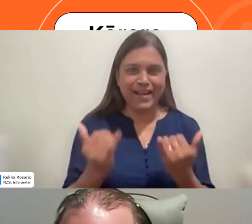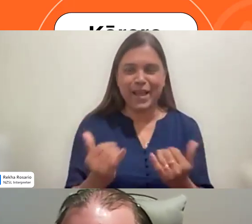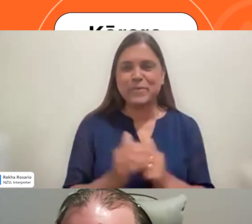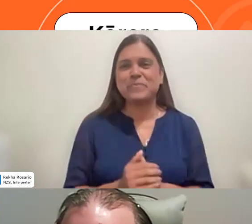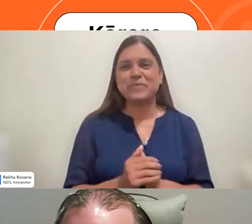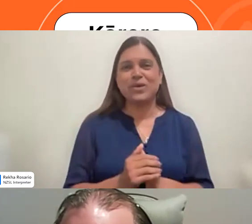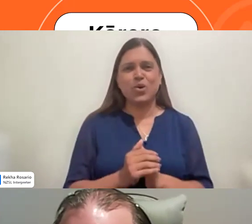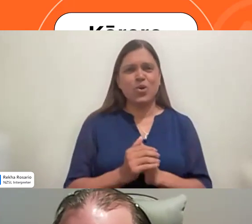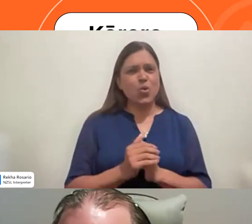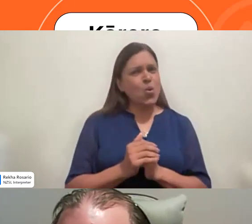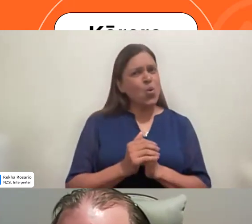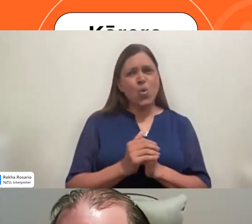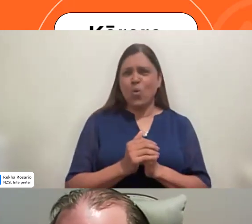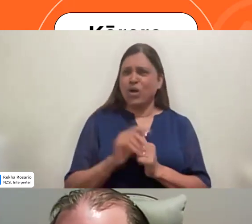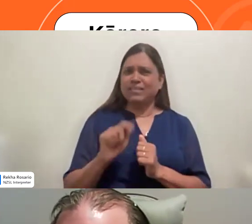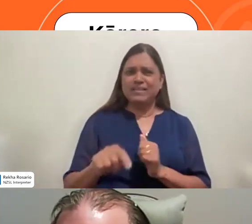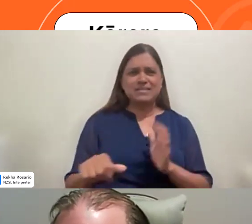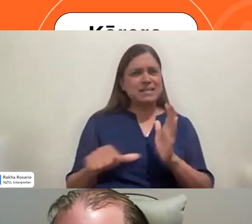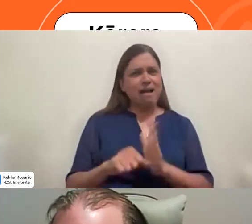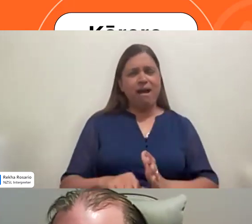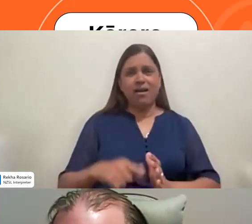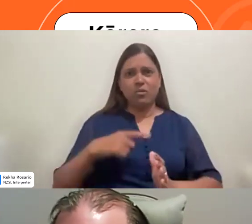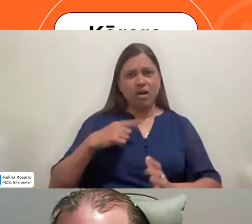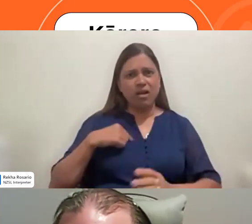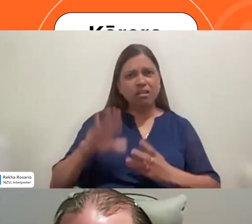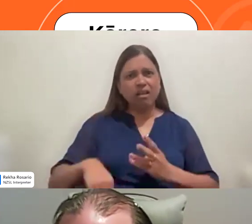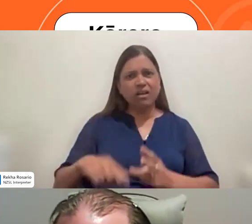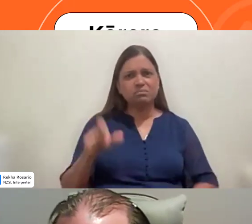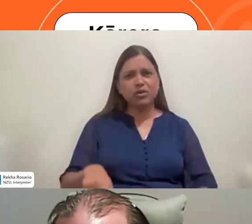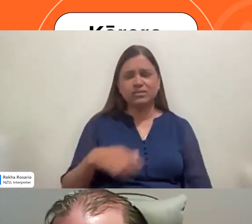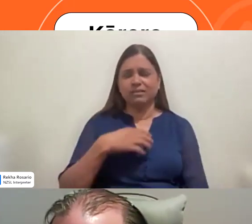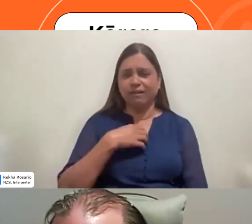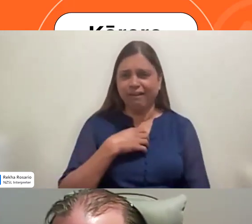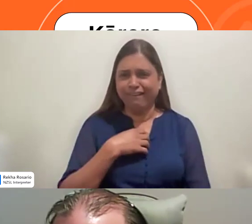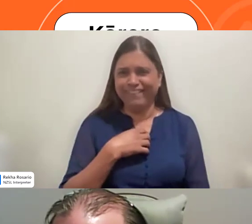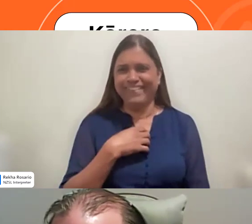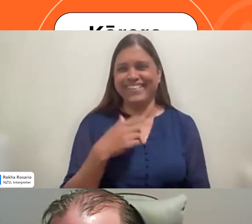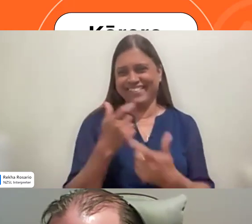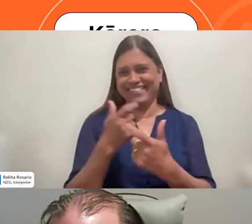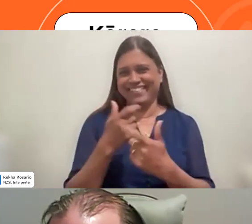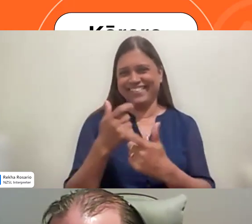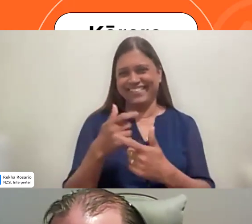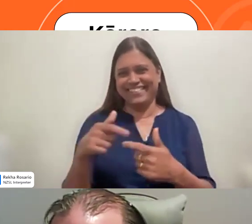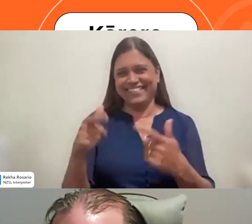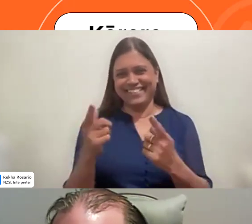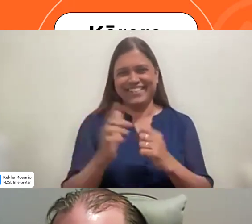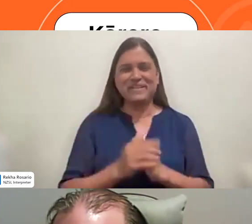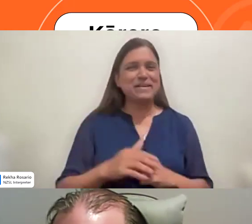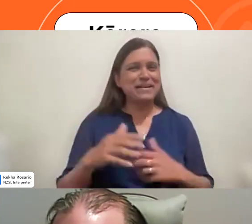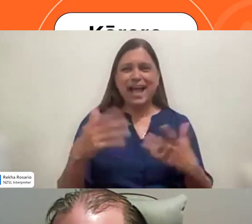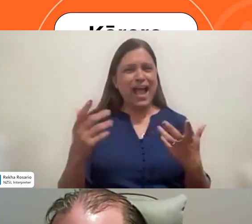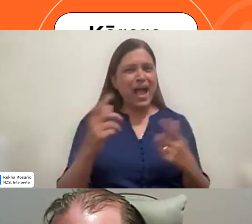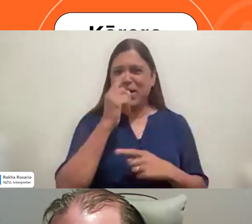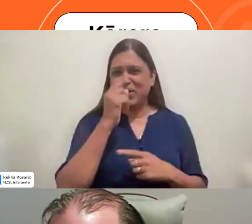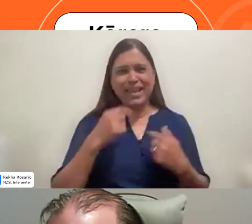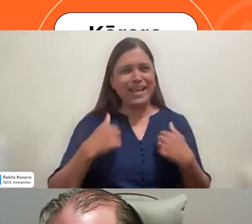This is hard because I'm the last person up. And I mean, how No how pressure. can I